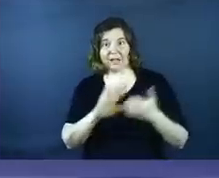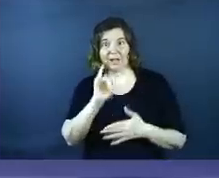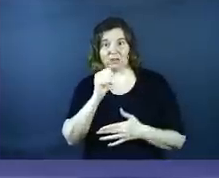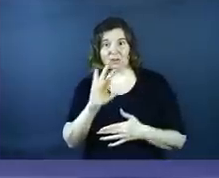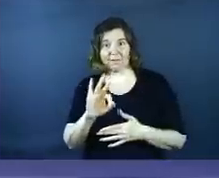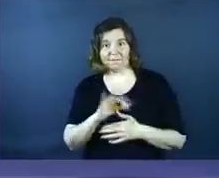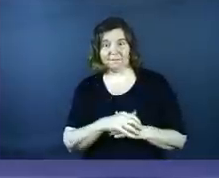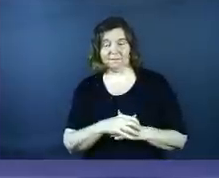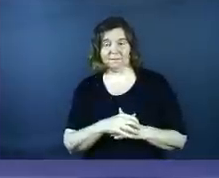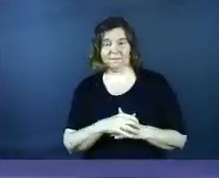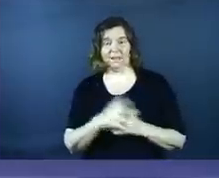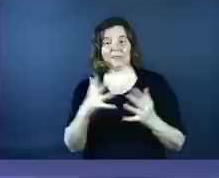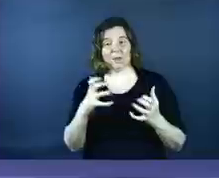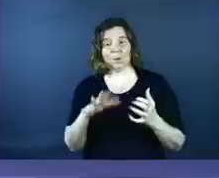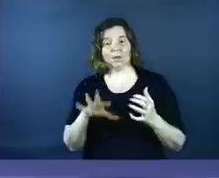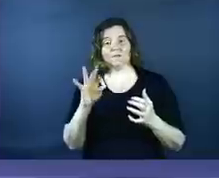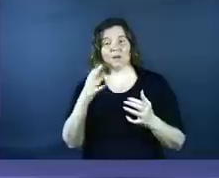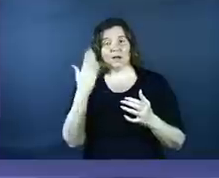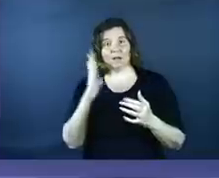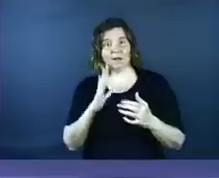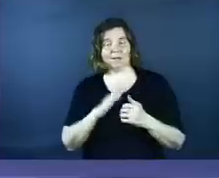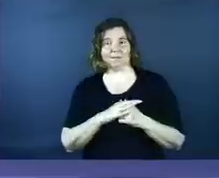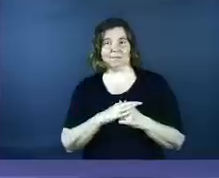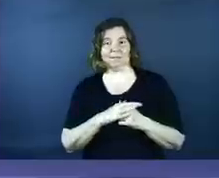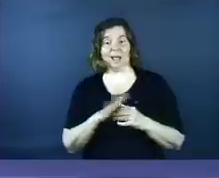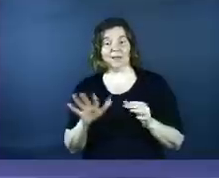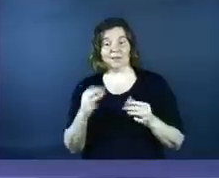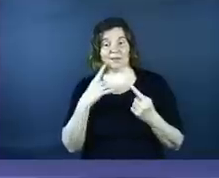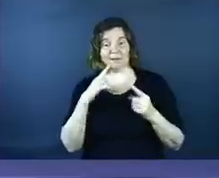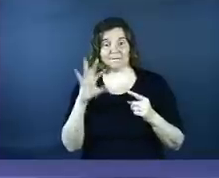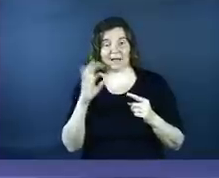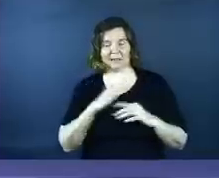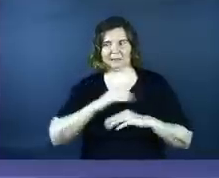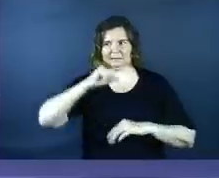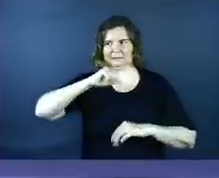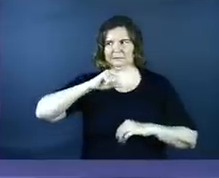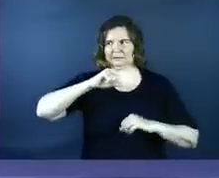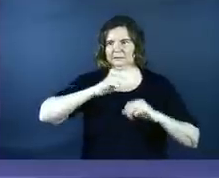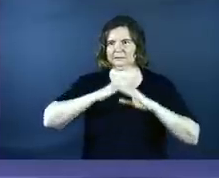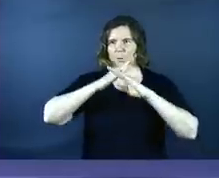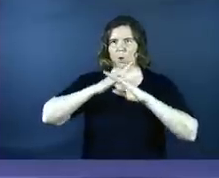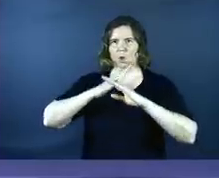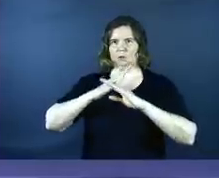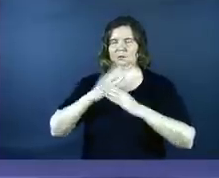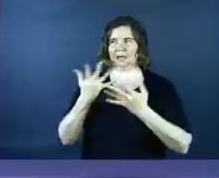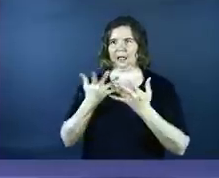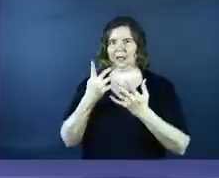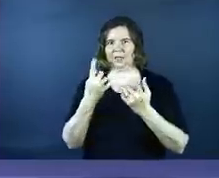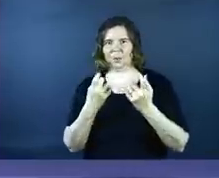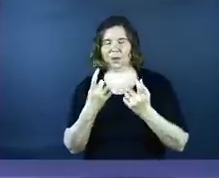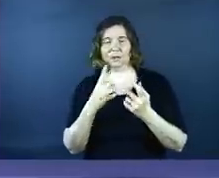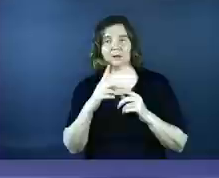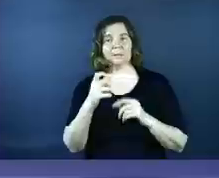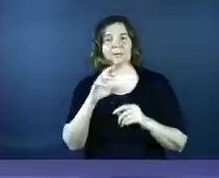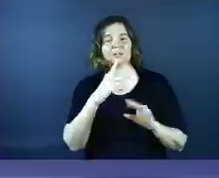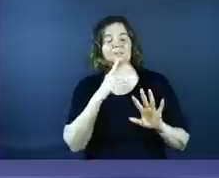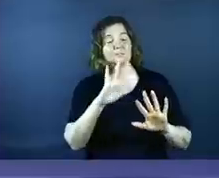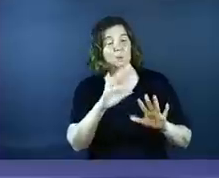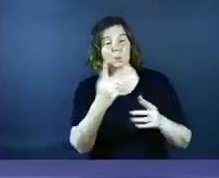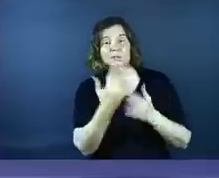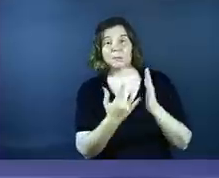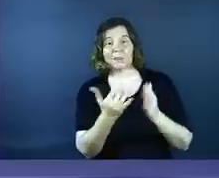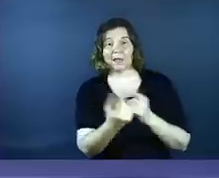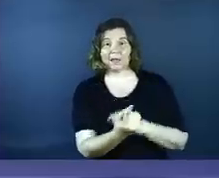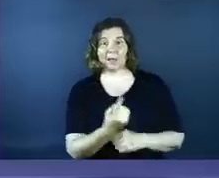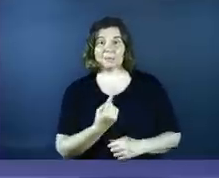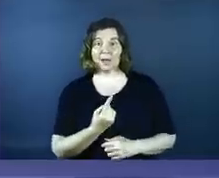did. They want to find God. And they find that there are walls between them and God, and they've got questions. And Peter says, whenever somebody like that